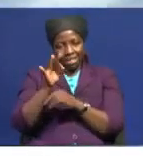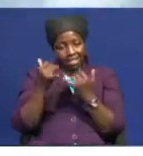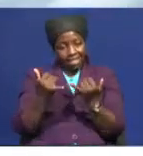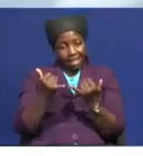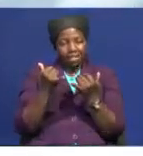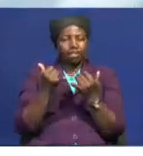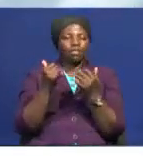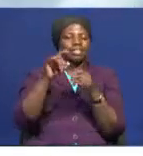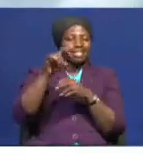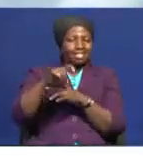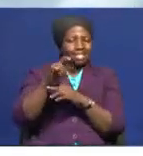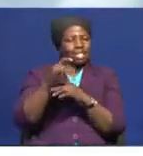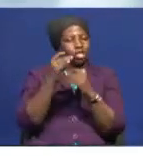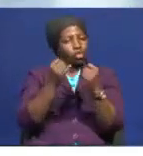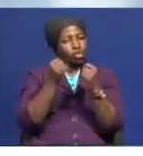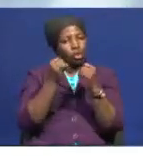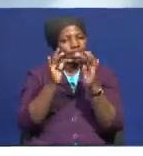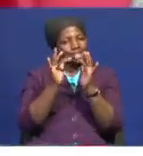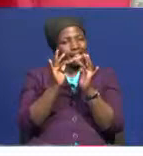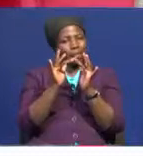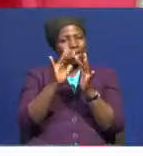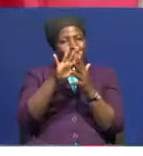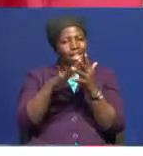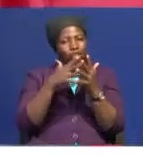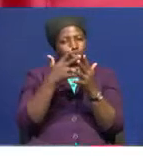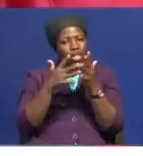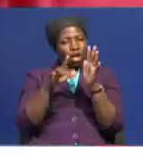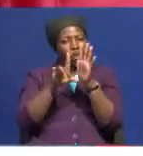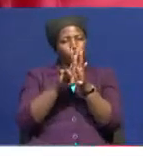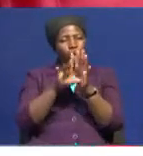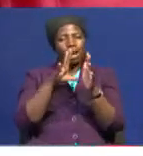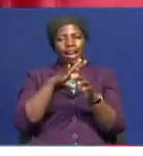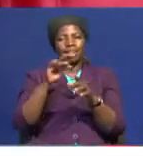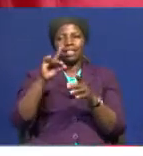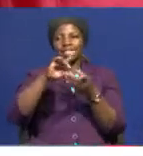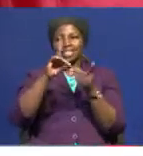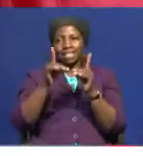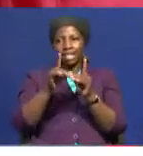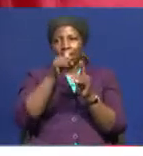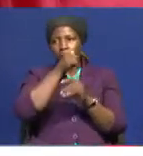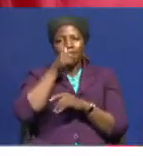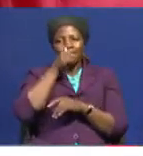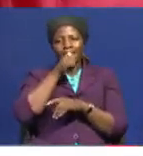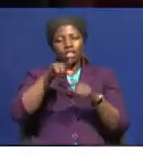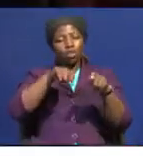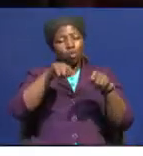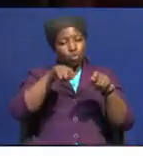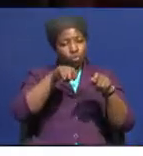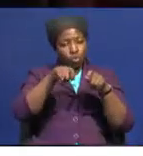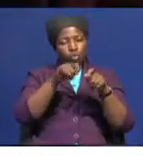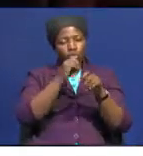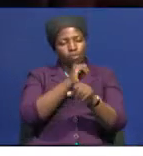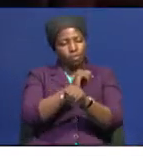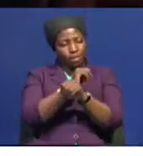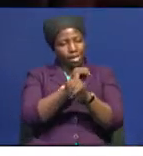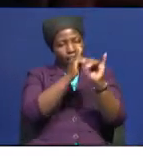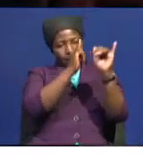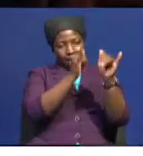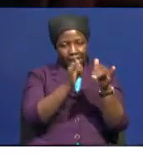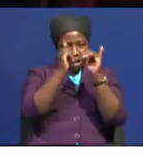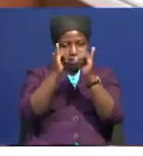for stronger cybersecurity frameworks and data privacy regulations to protect individuals and